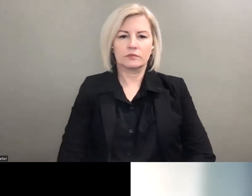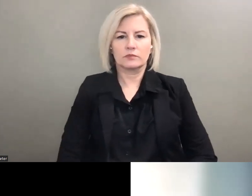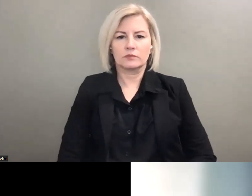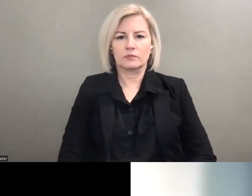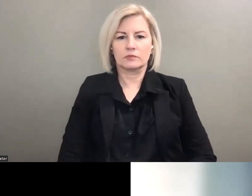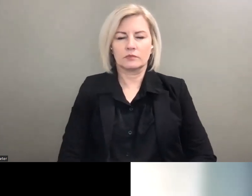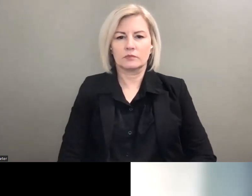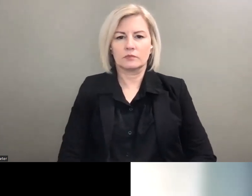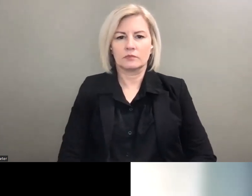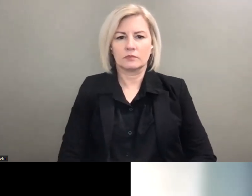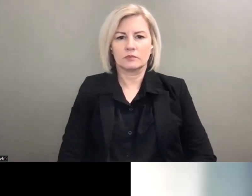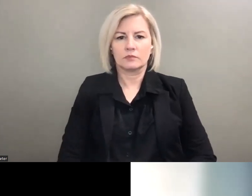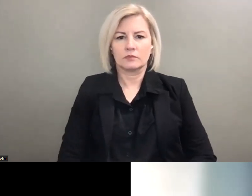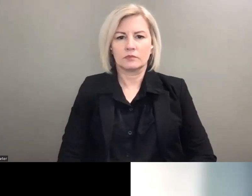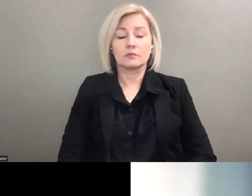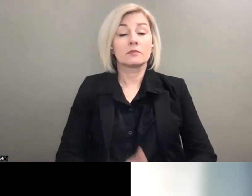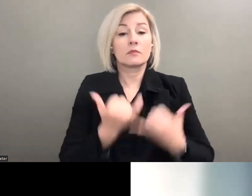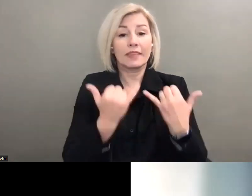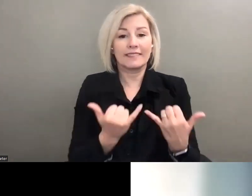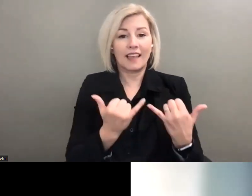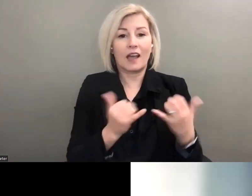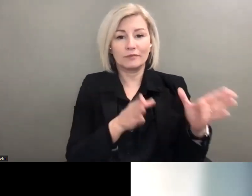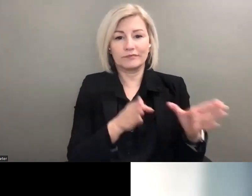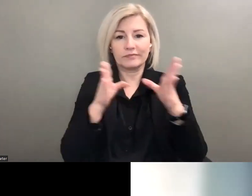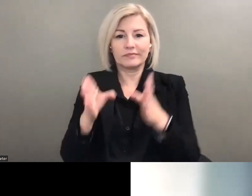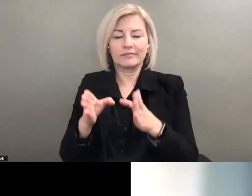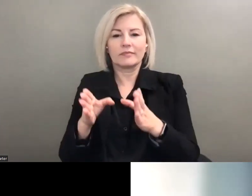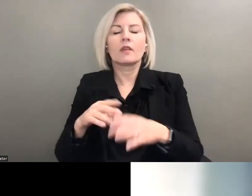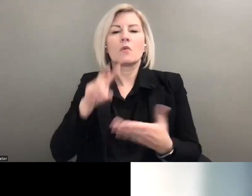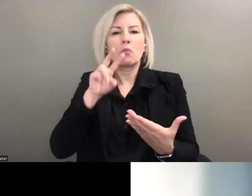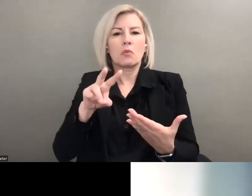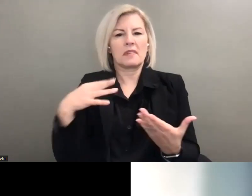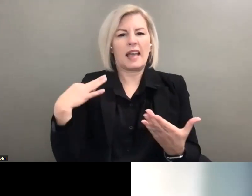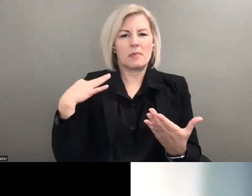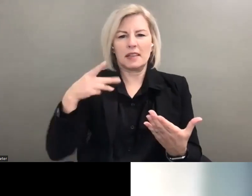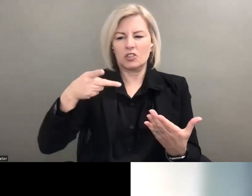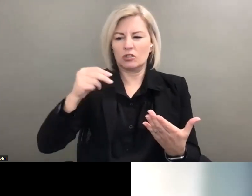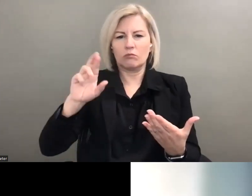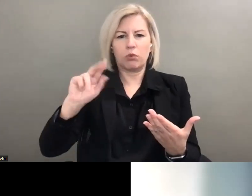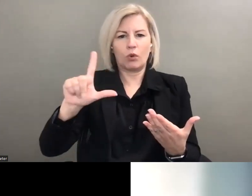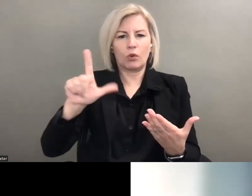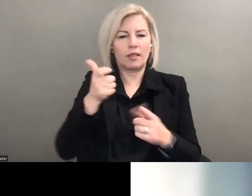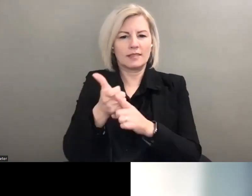So from here, I'm going to move us into looking at the application portal itself.